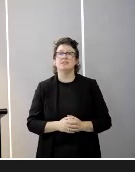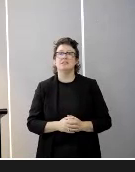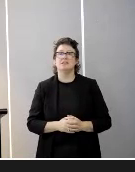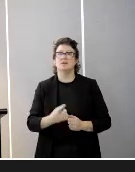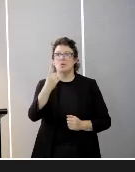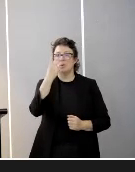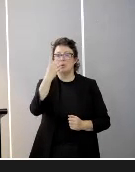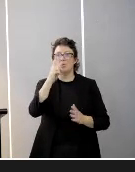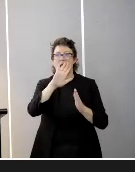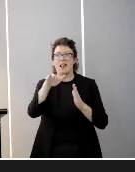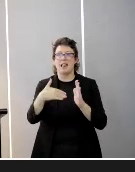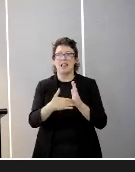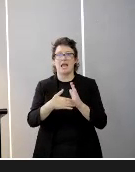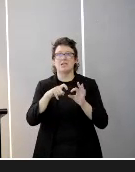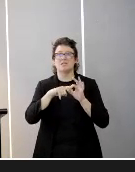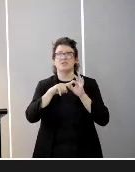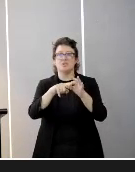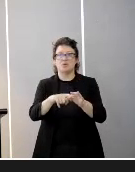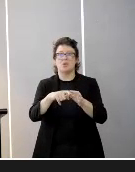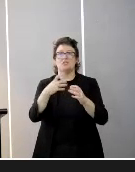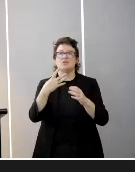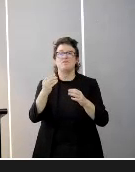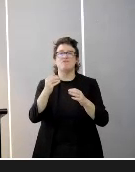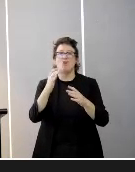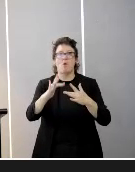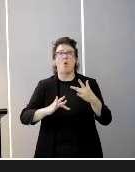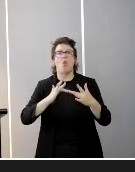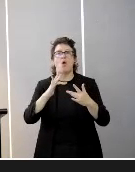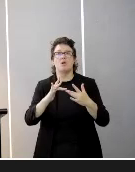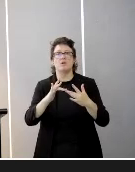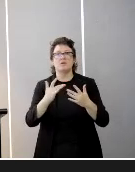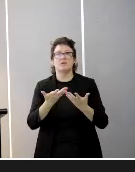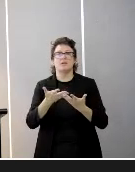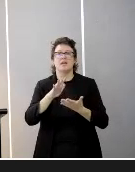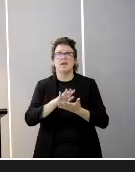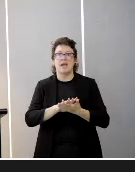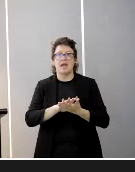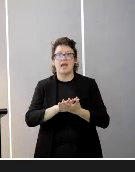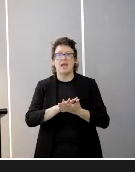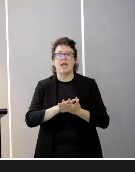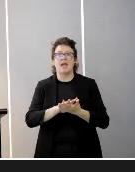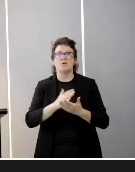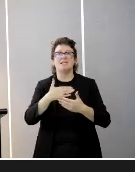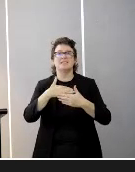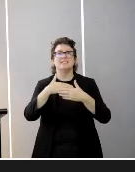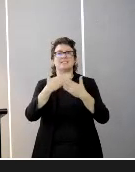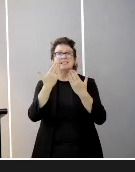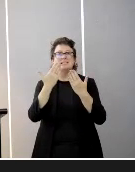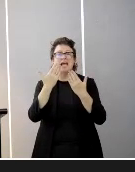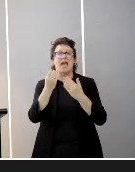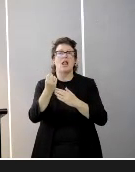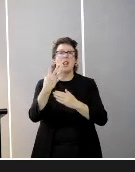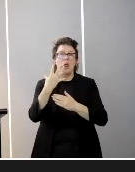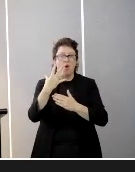One last question from online. How does daylight saving affect